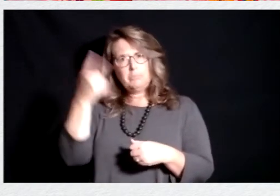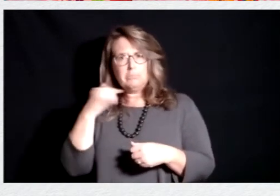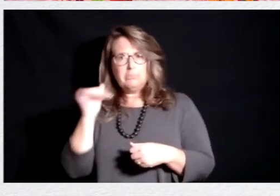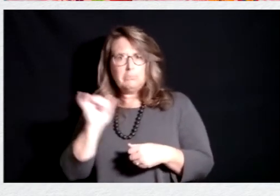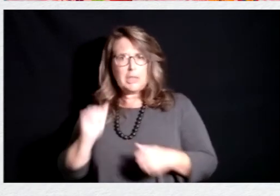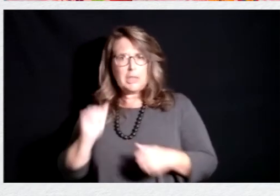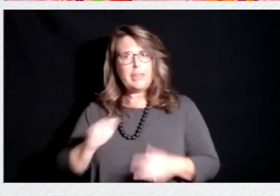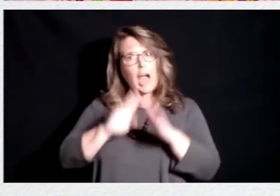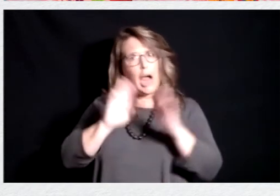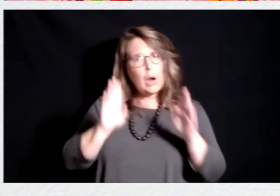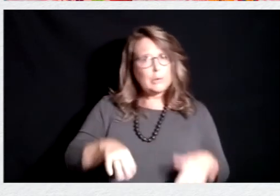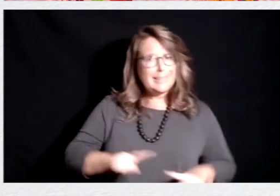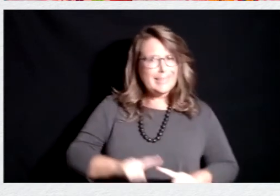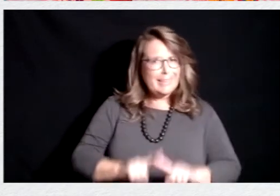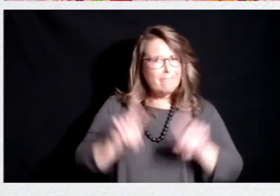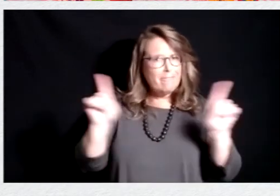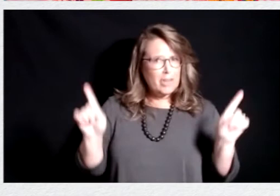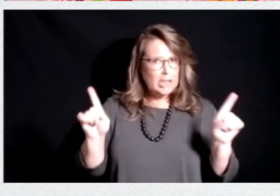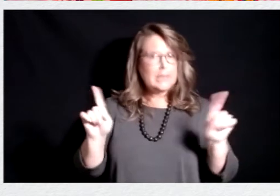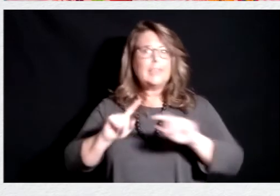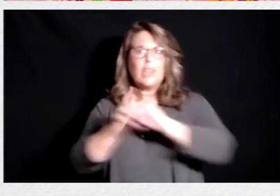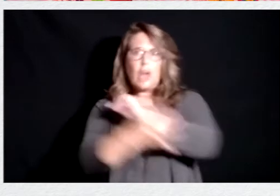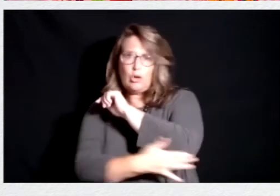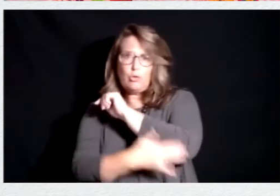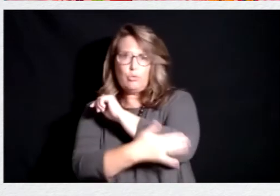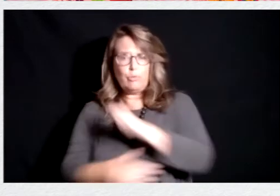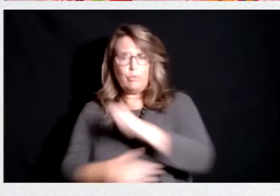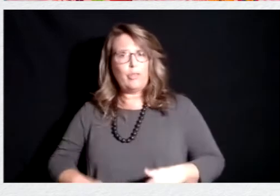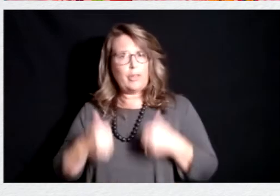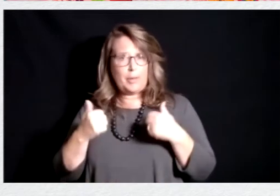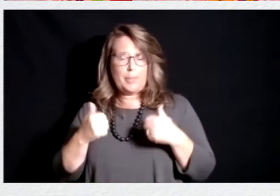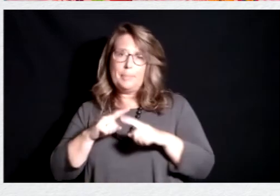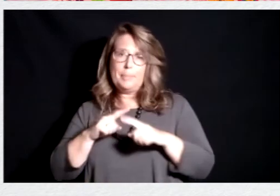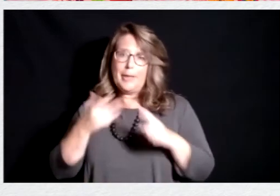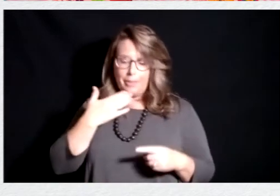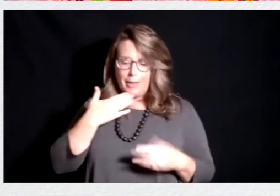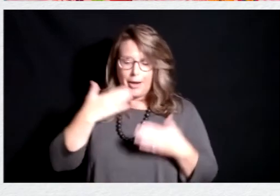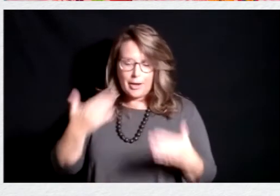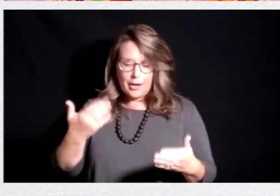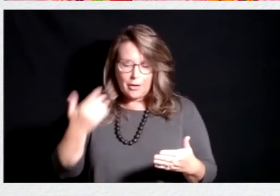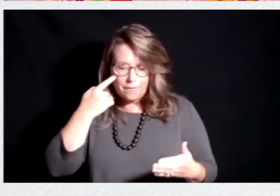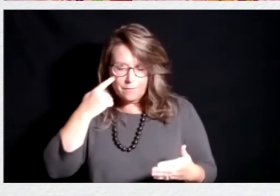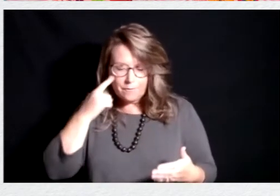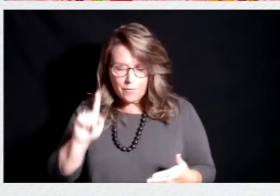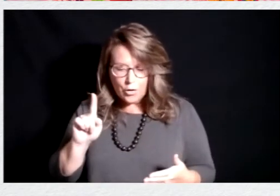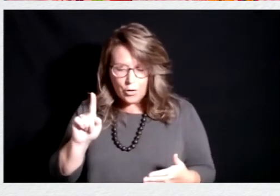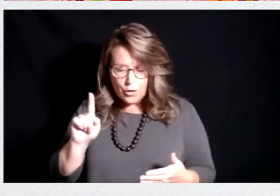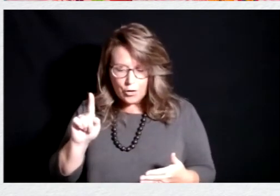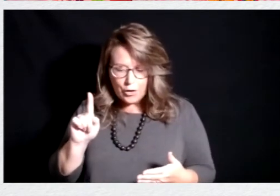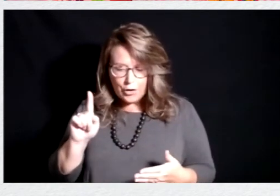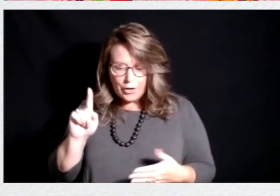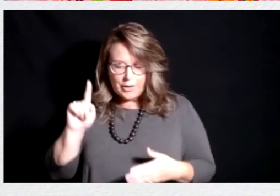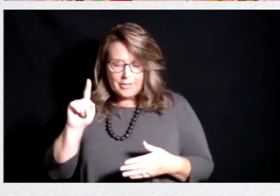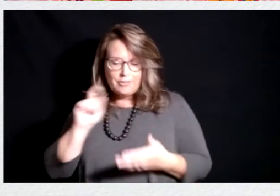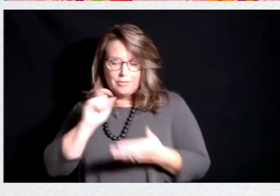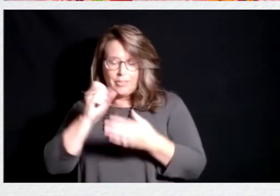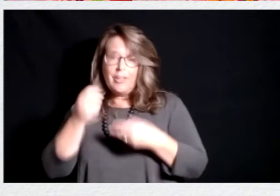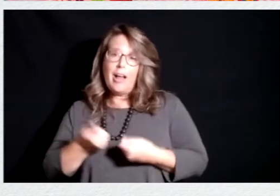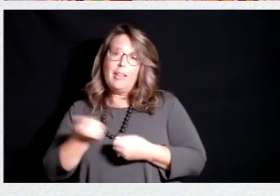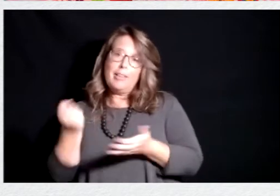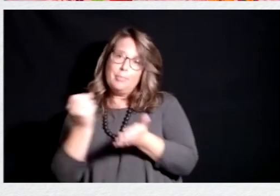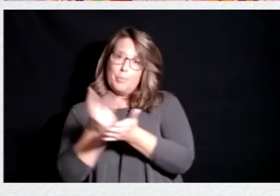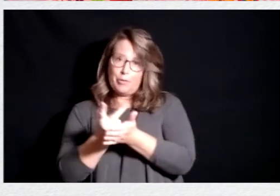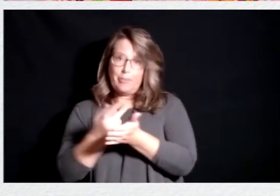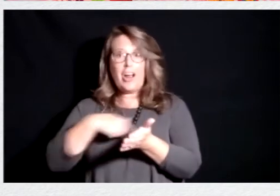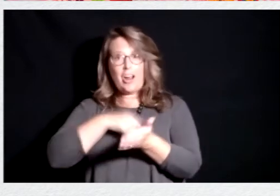Thank you to Henry Holt and Company for permission to read this book online. El libro del día de hoy es Igual, Igual,